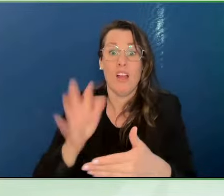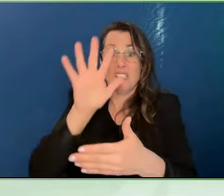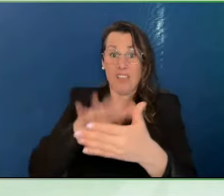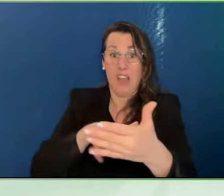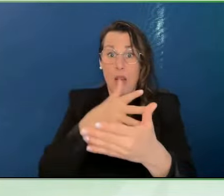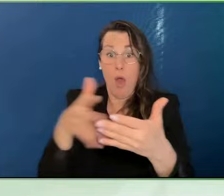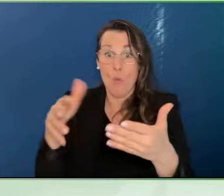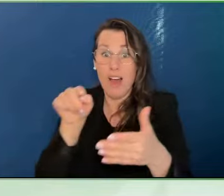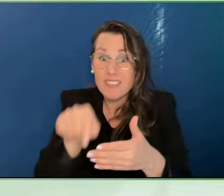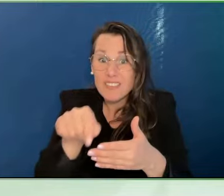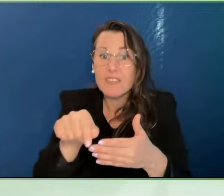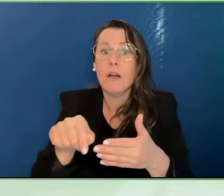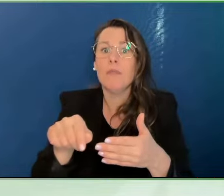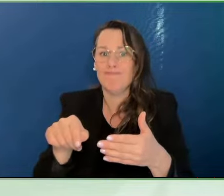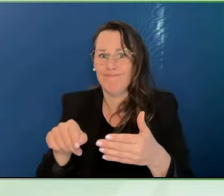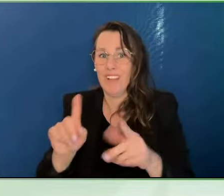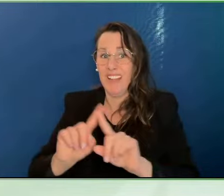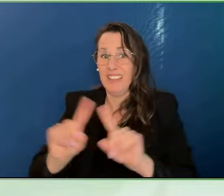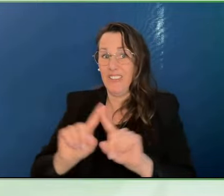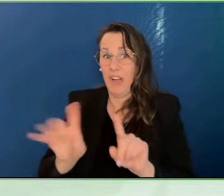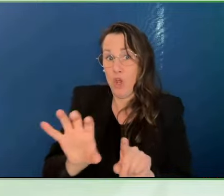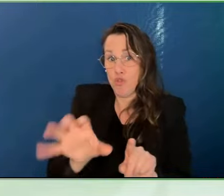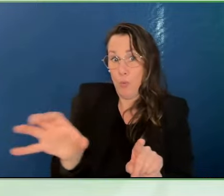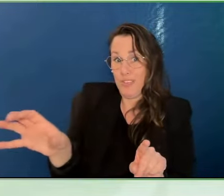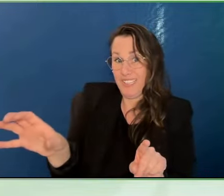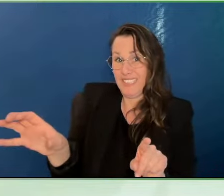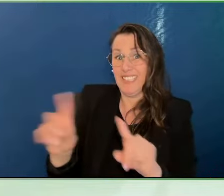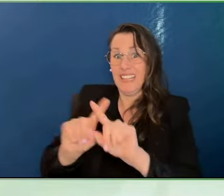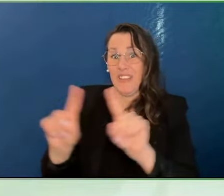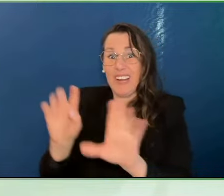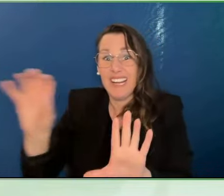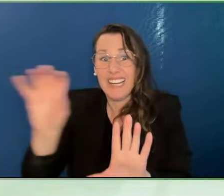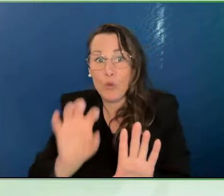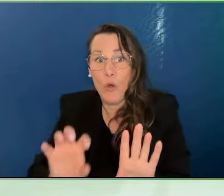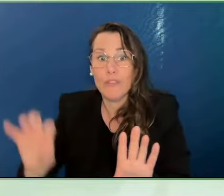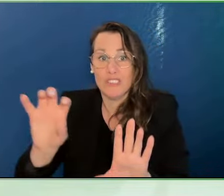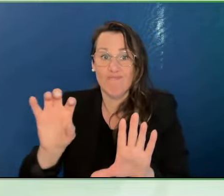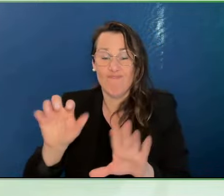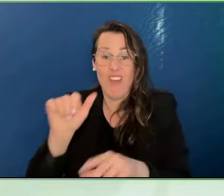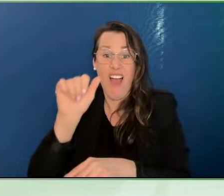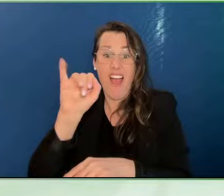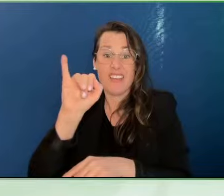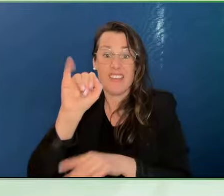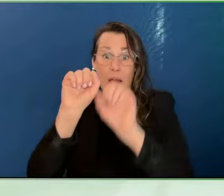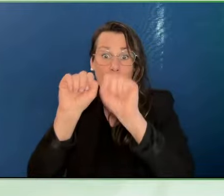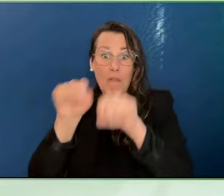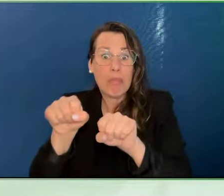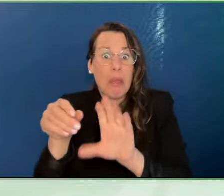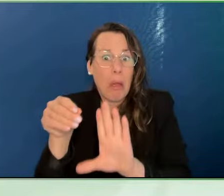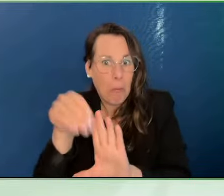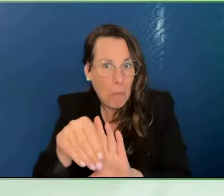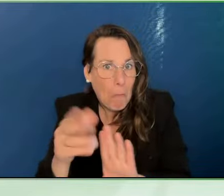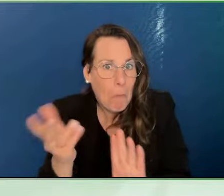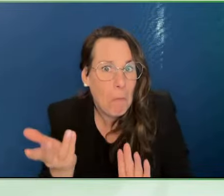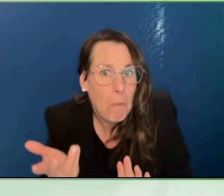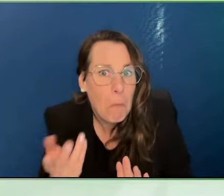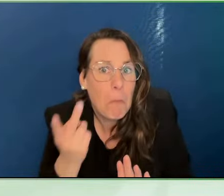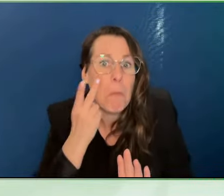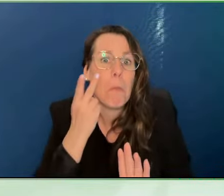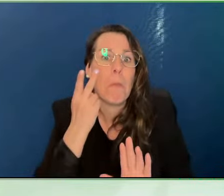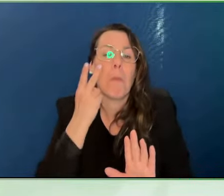in a hotel. What needs to be taken into consideration when choosing a venue? Oh my